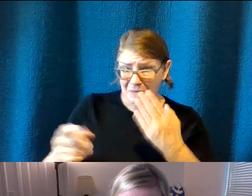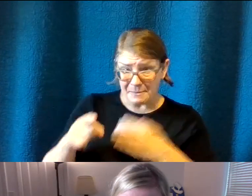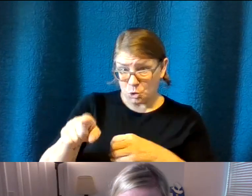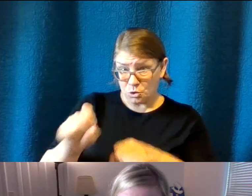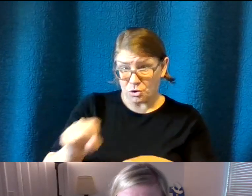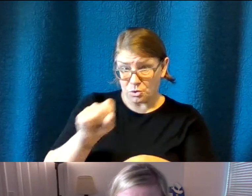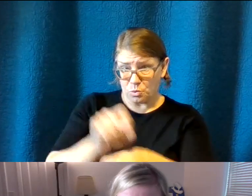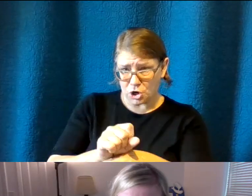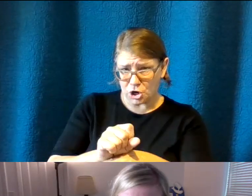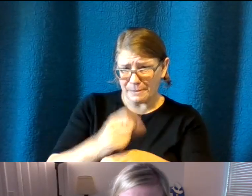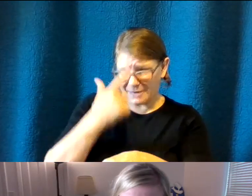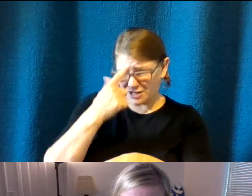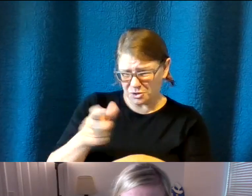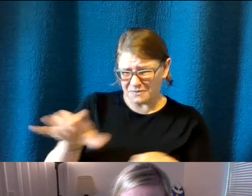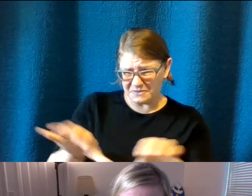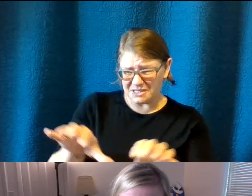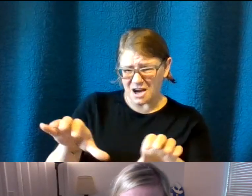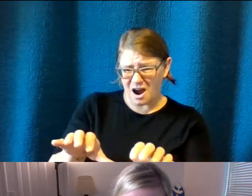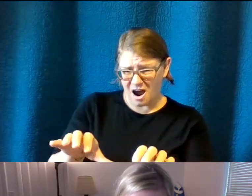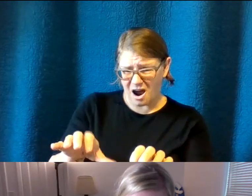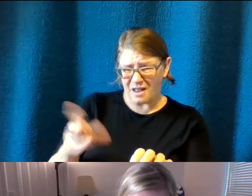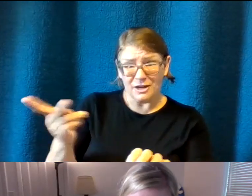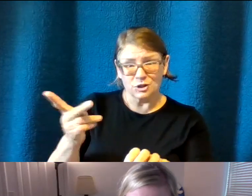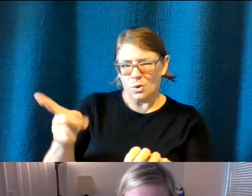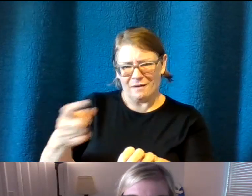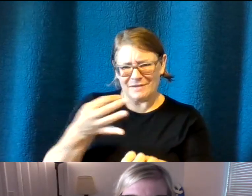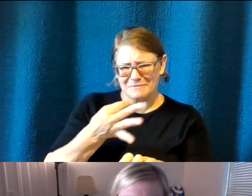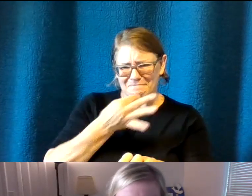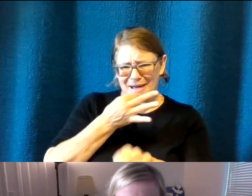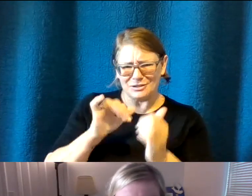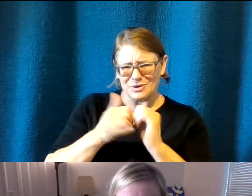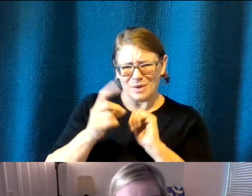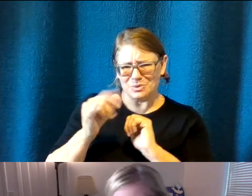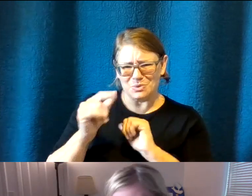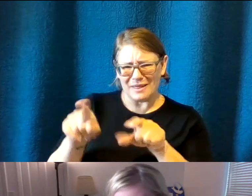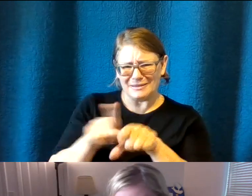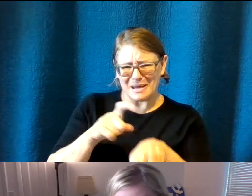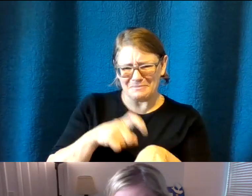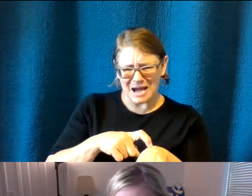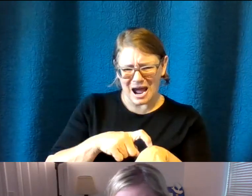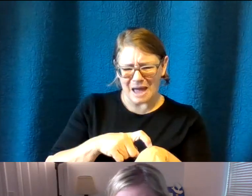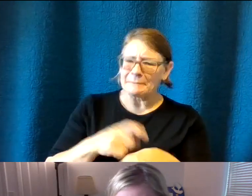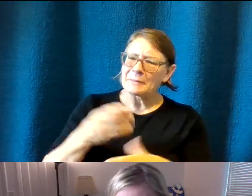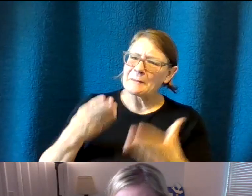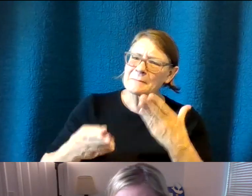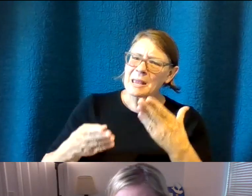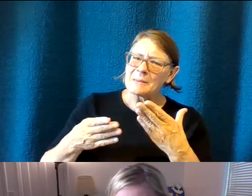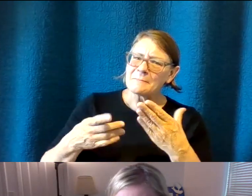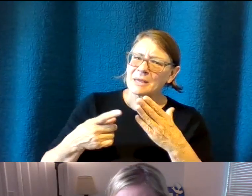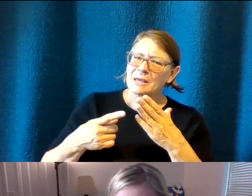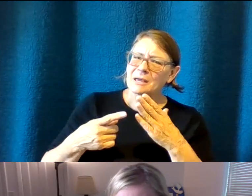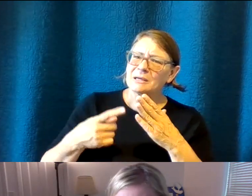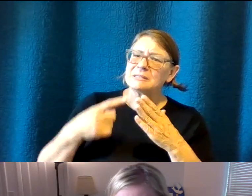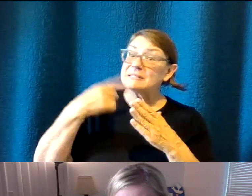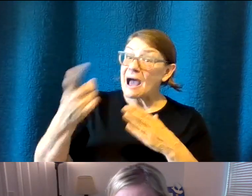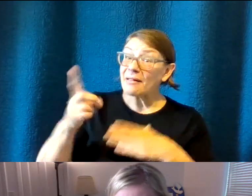work, because I know you've done really, you guys have mastered how to do them at the same time. Maybe just showing the DLT